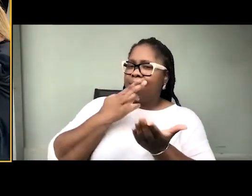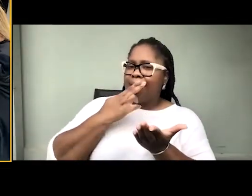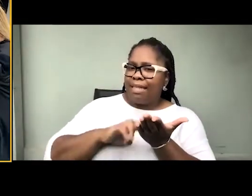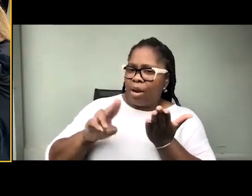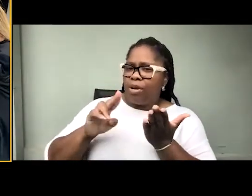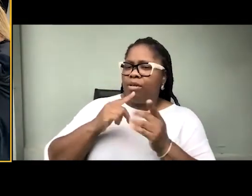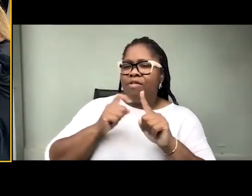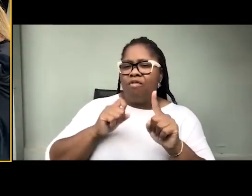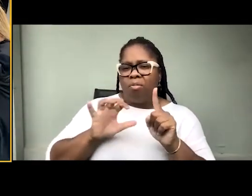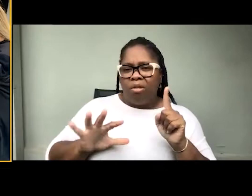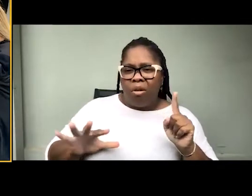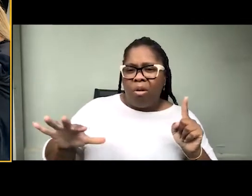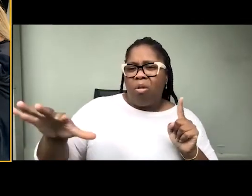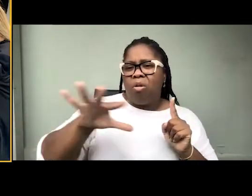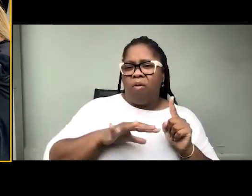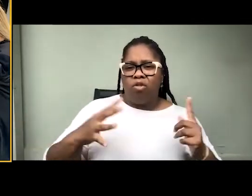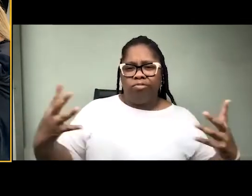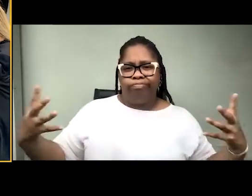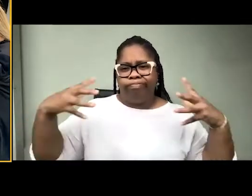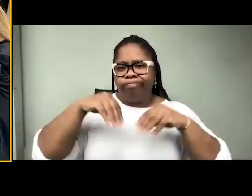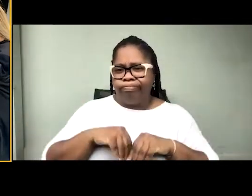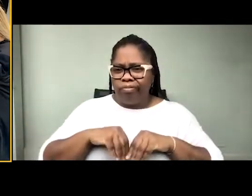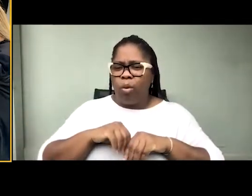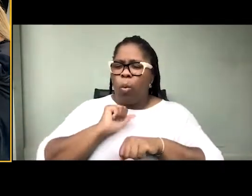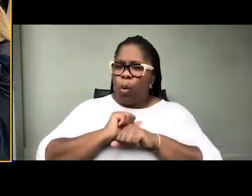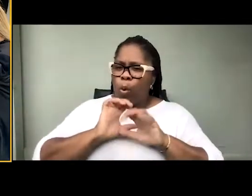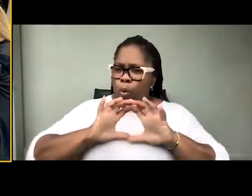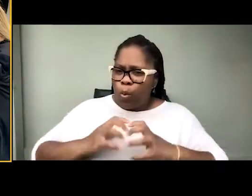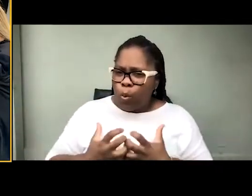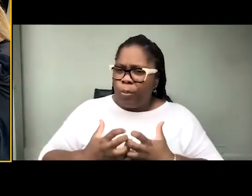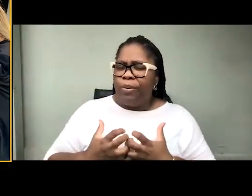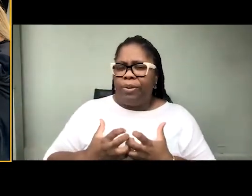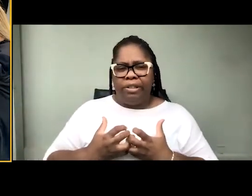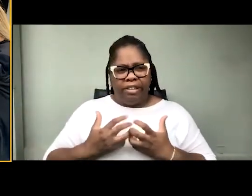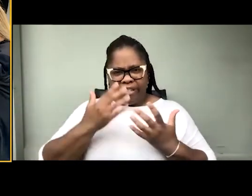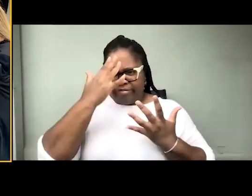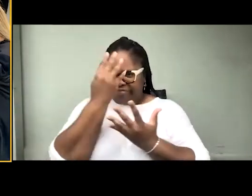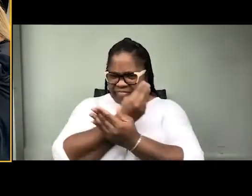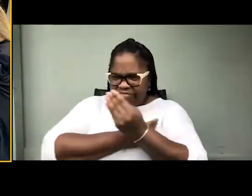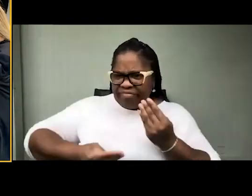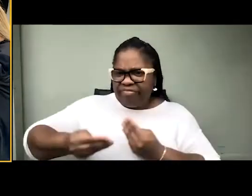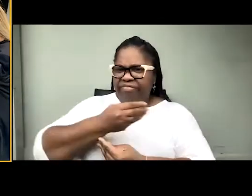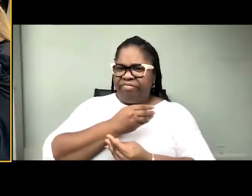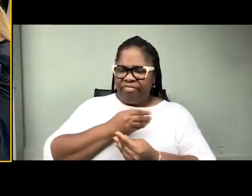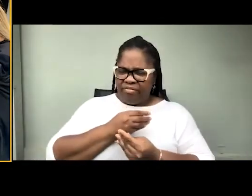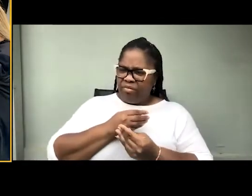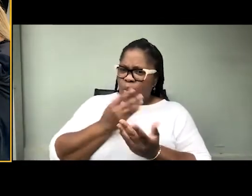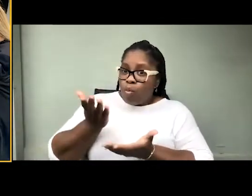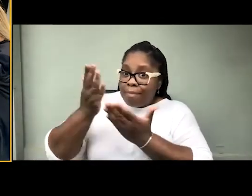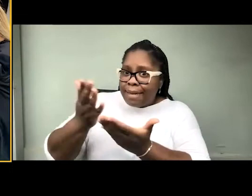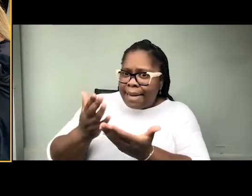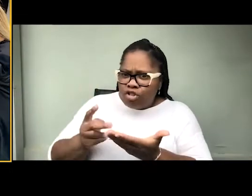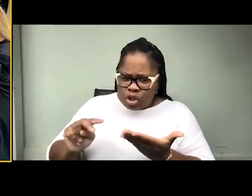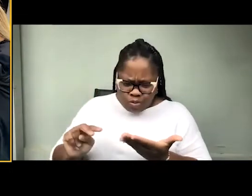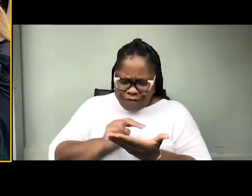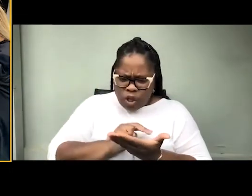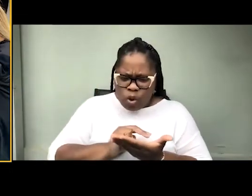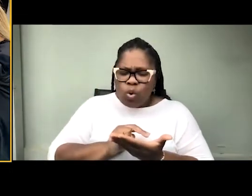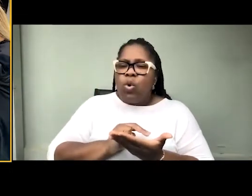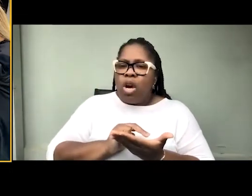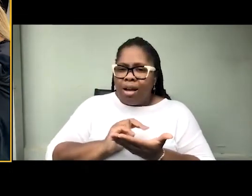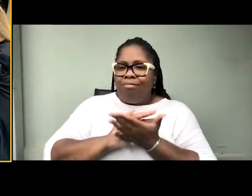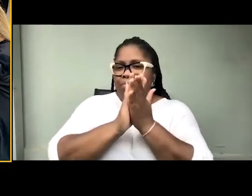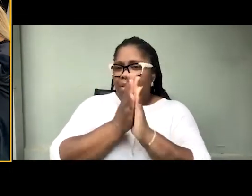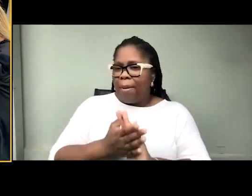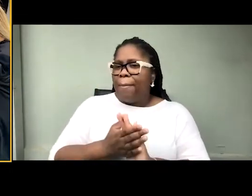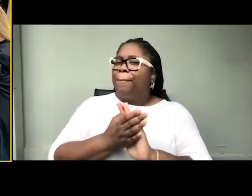come together regularly as a work group and provide input and review stakeholder recommendations. And ultimately that resulted in